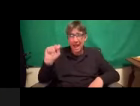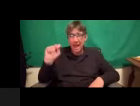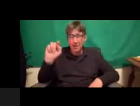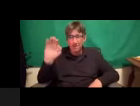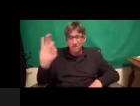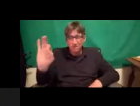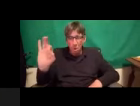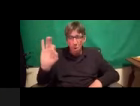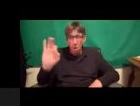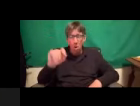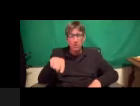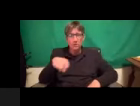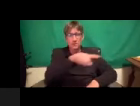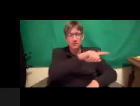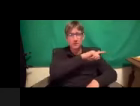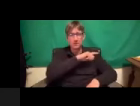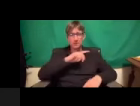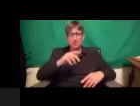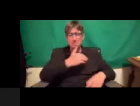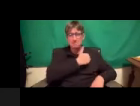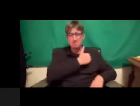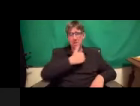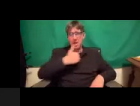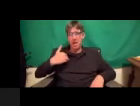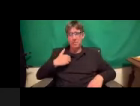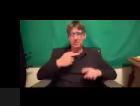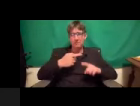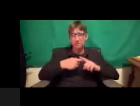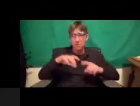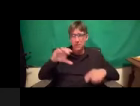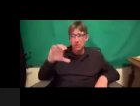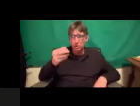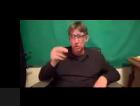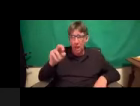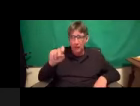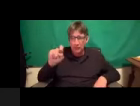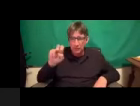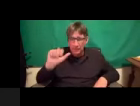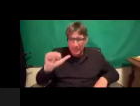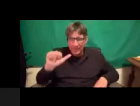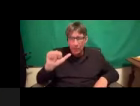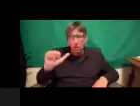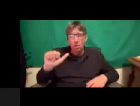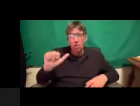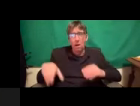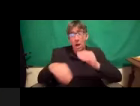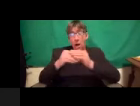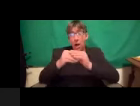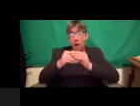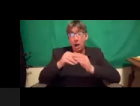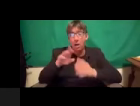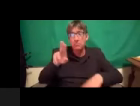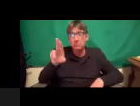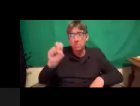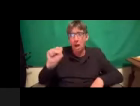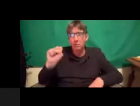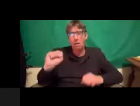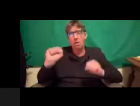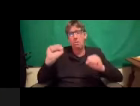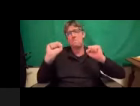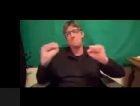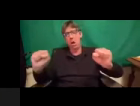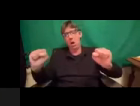transit riders in Chelsea. We finally achieved a much needed additional bus on that route in the fall, only